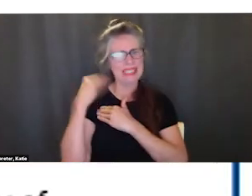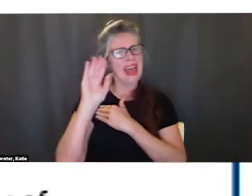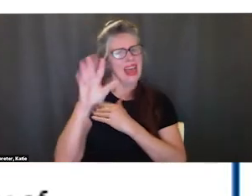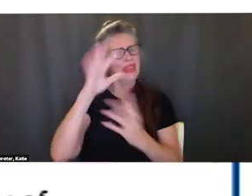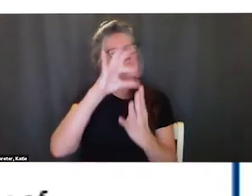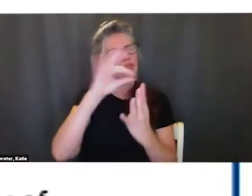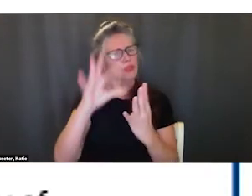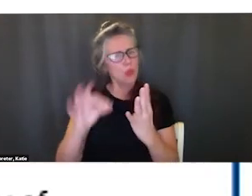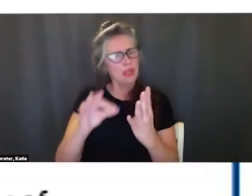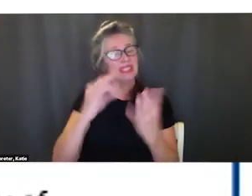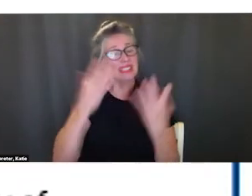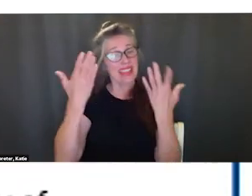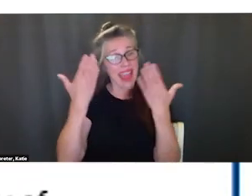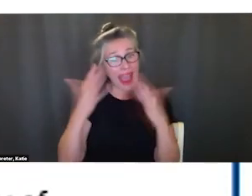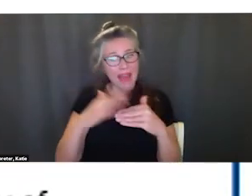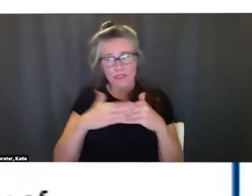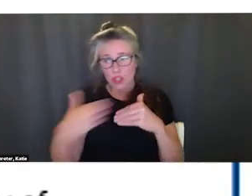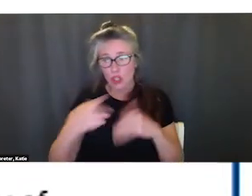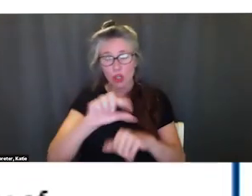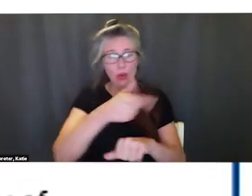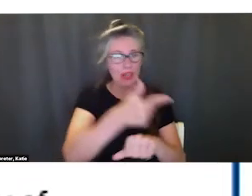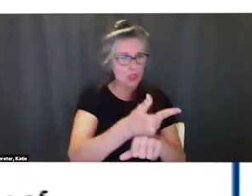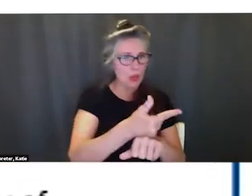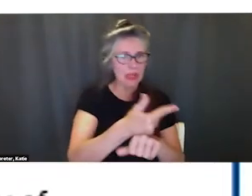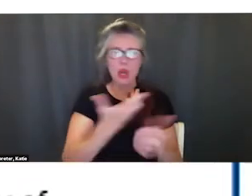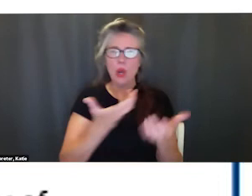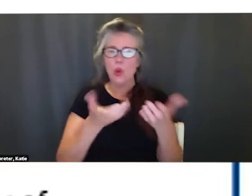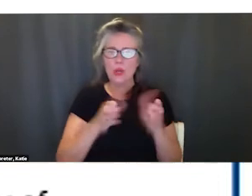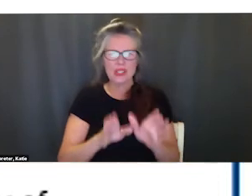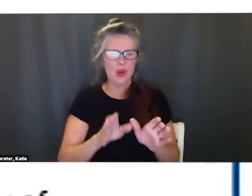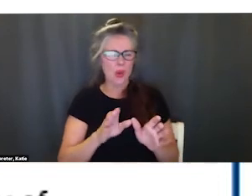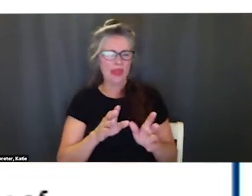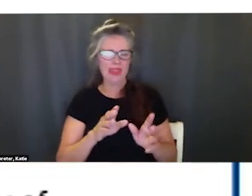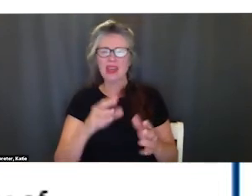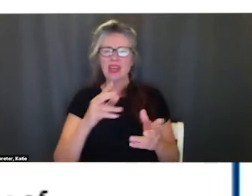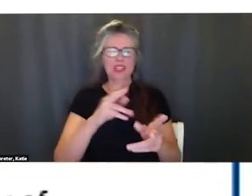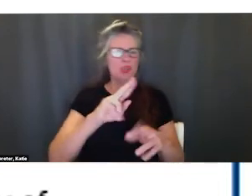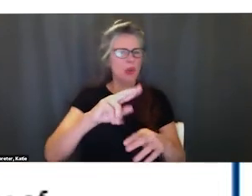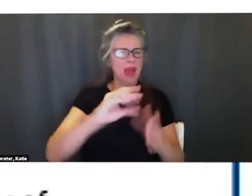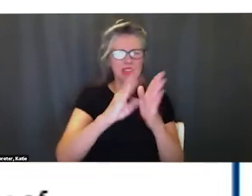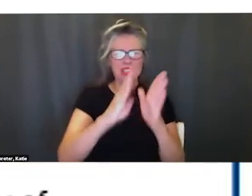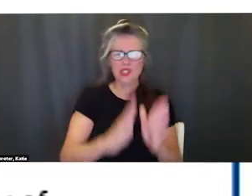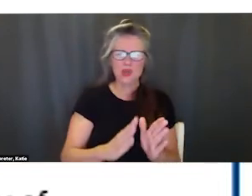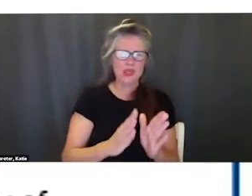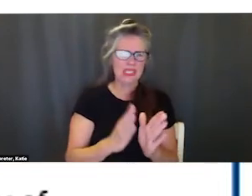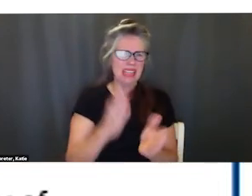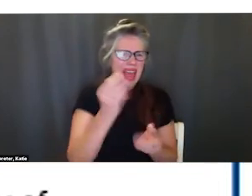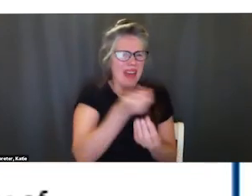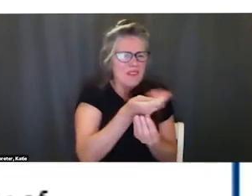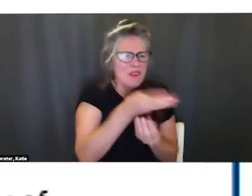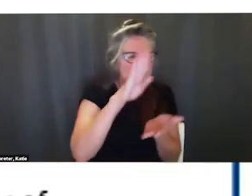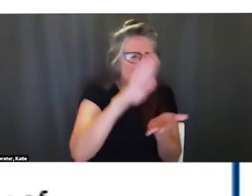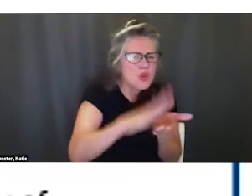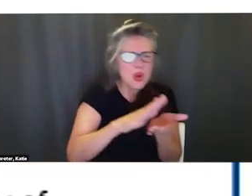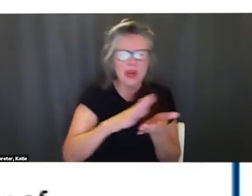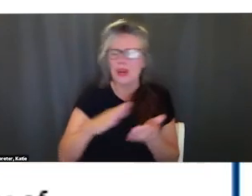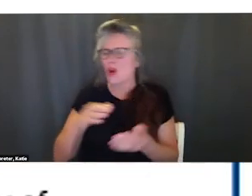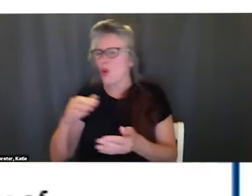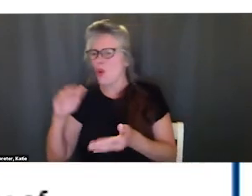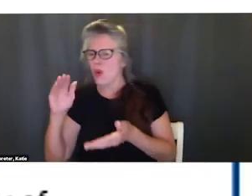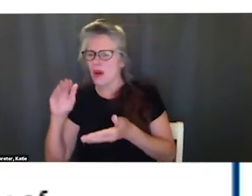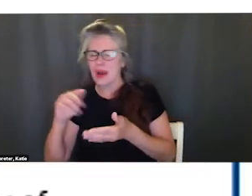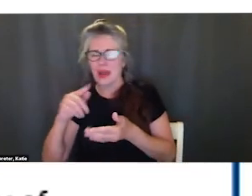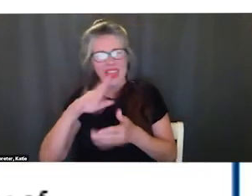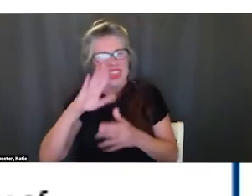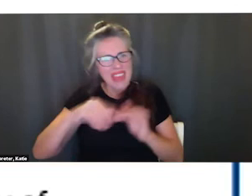graduation. So we don't want to be in a position where any student has fewer or more limited choices than another student because of the system that we run